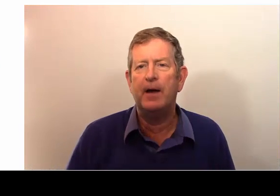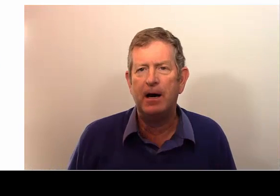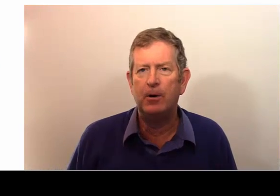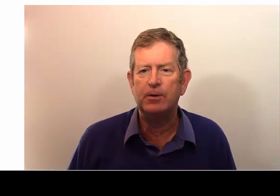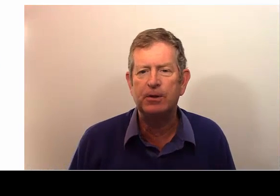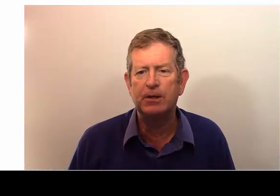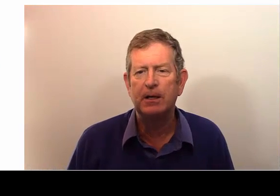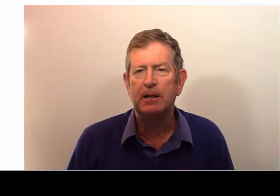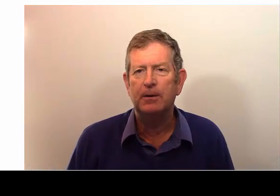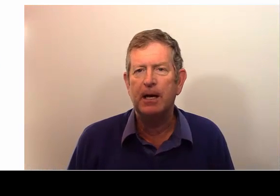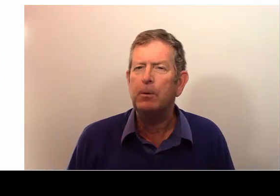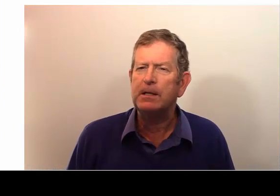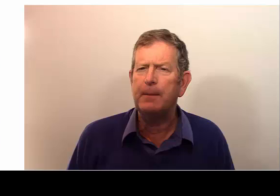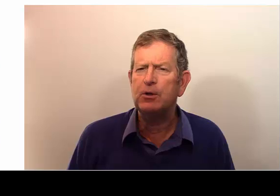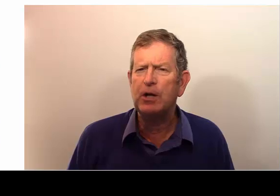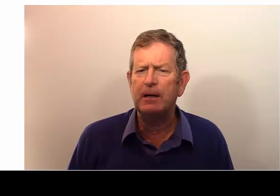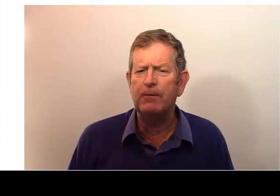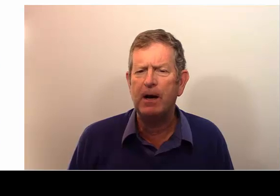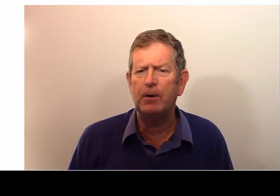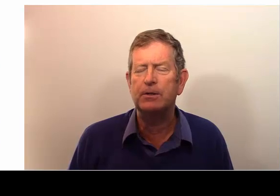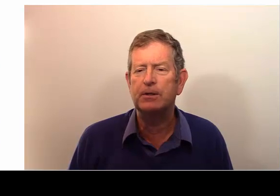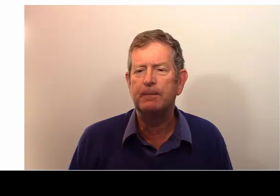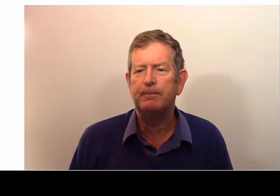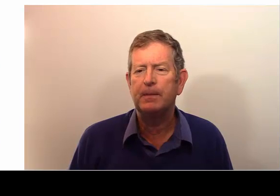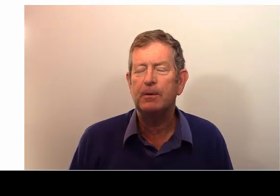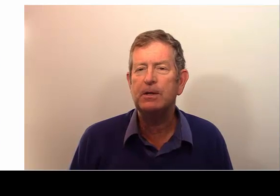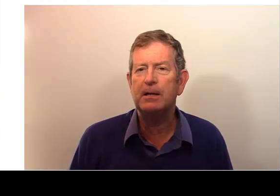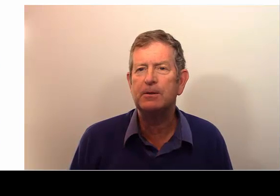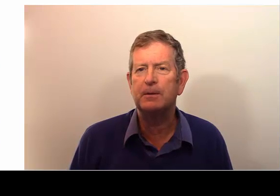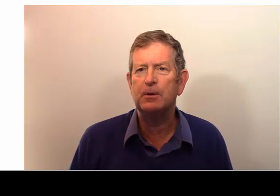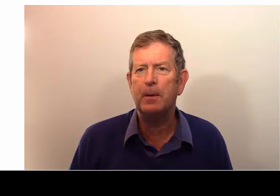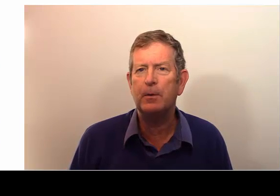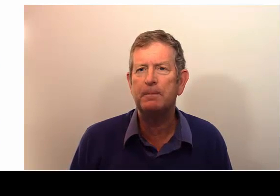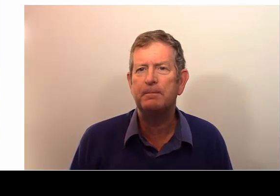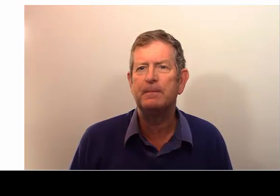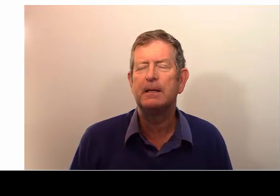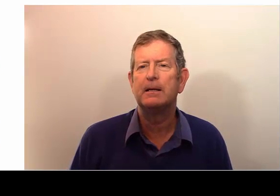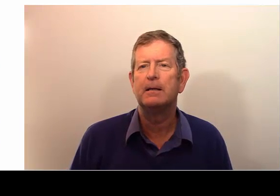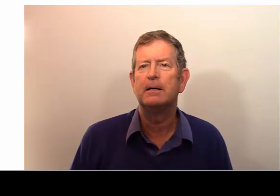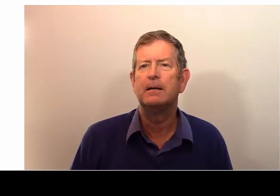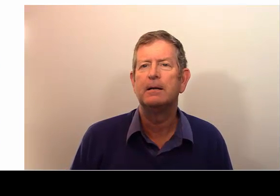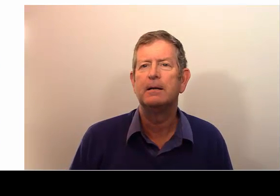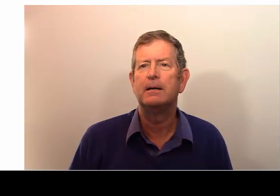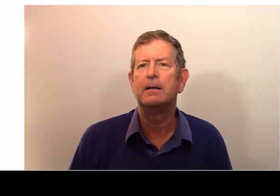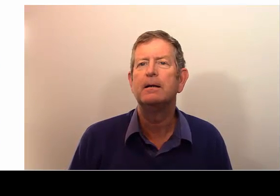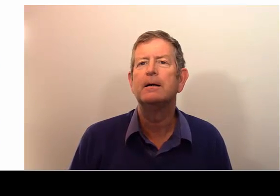leave the house? Okay, at what time does John leave the house? What's the answer? Do you remember?